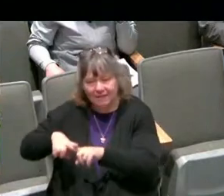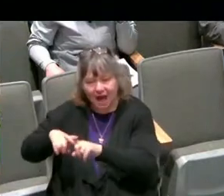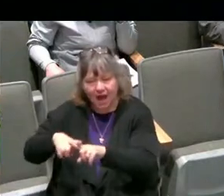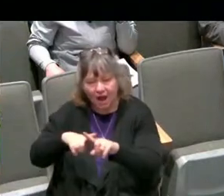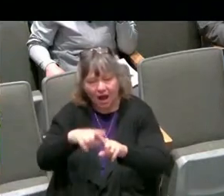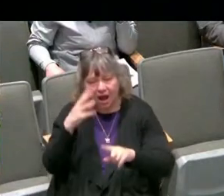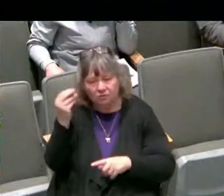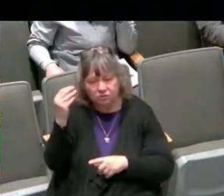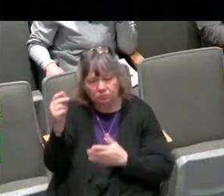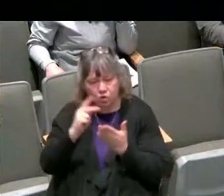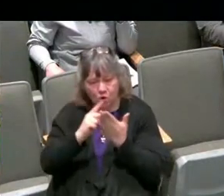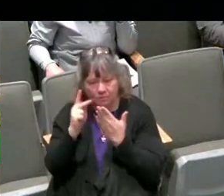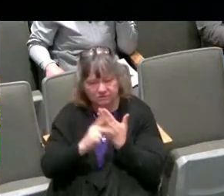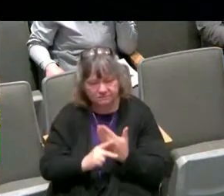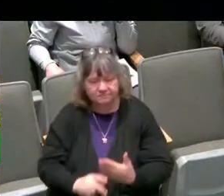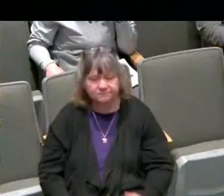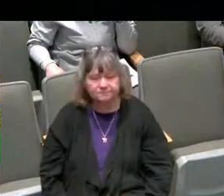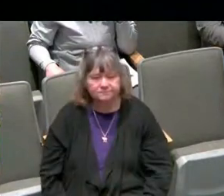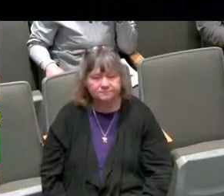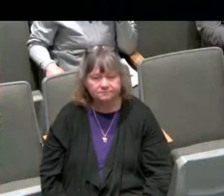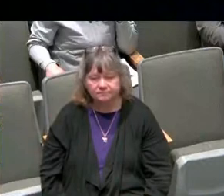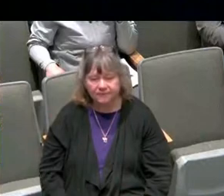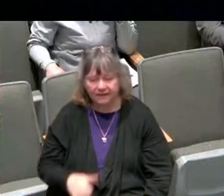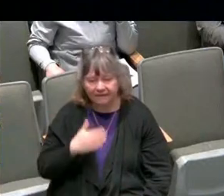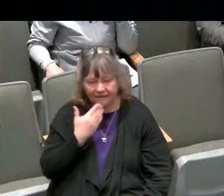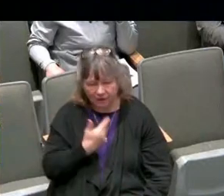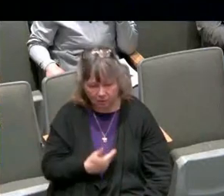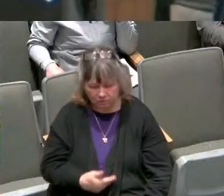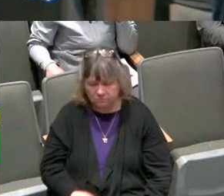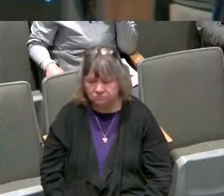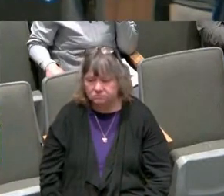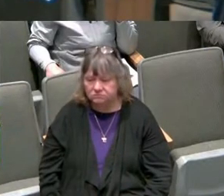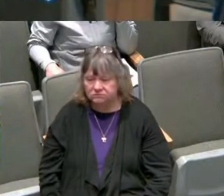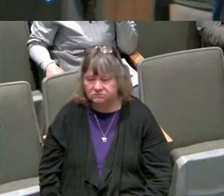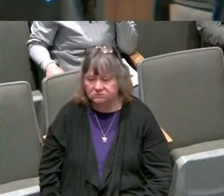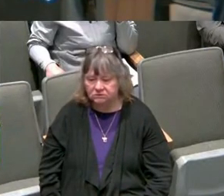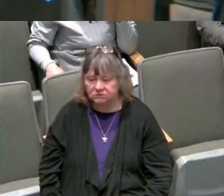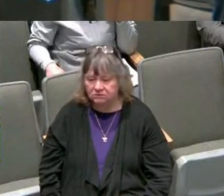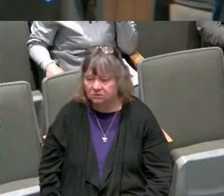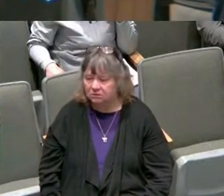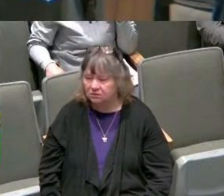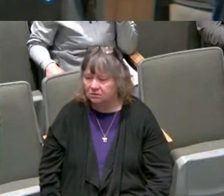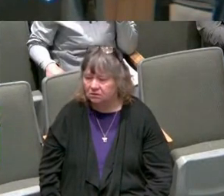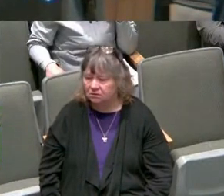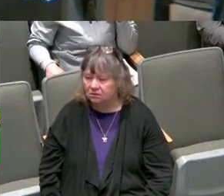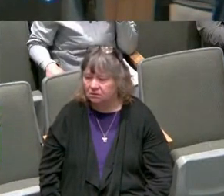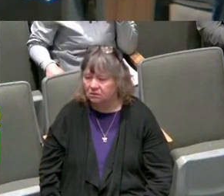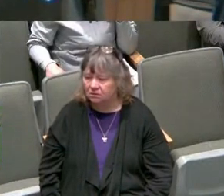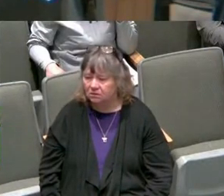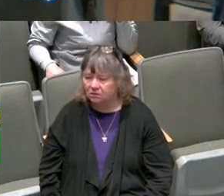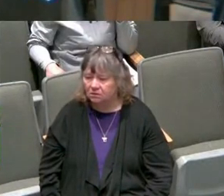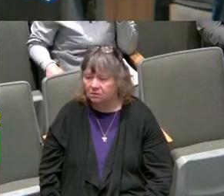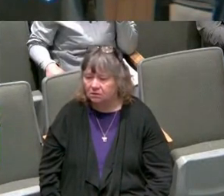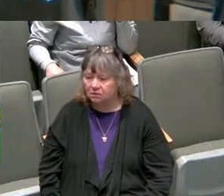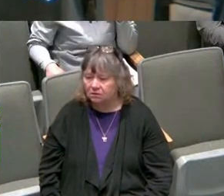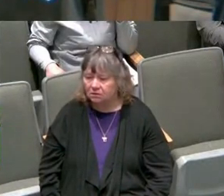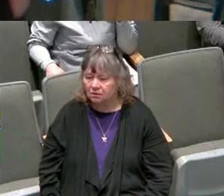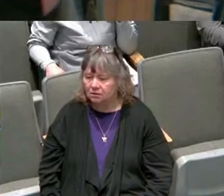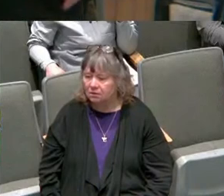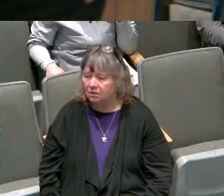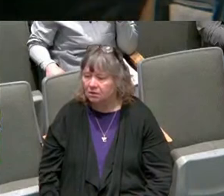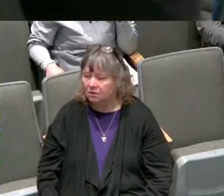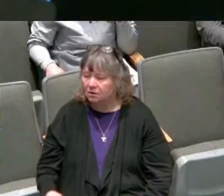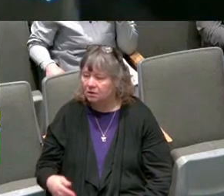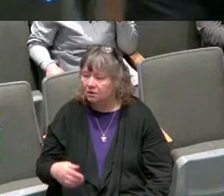programs thank you yes like to rosian one Colonial F can we move the question please okay